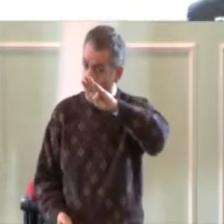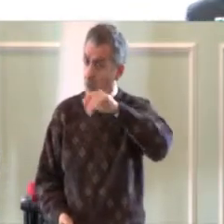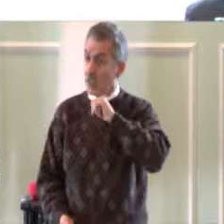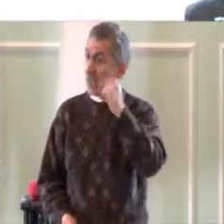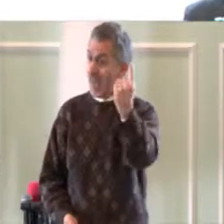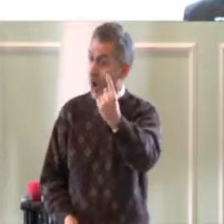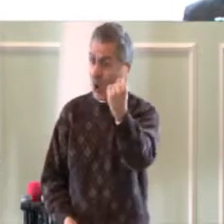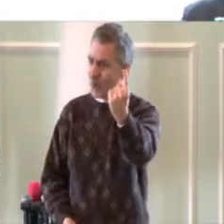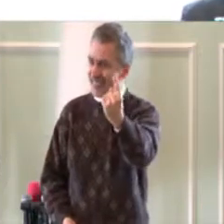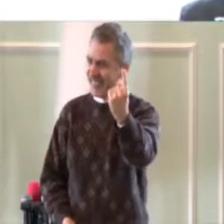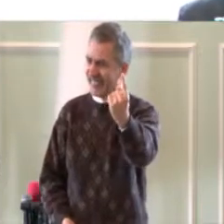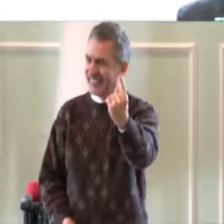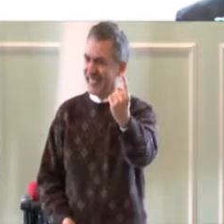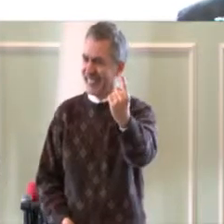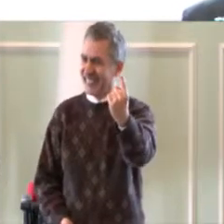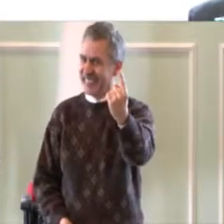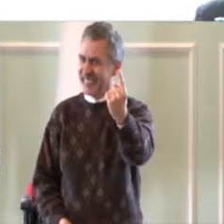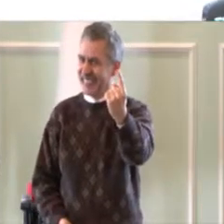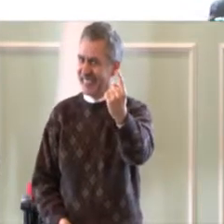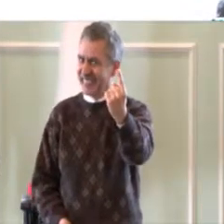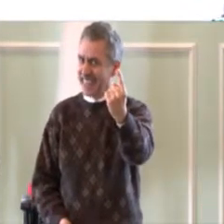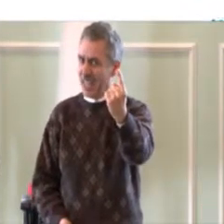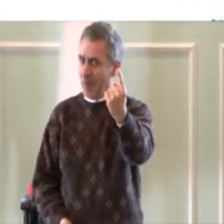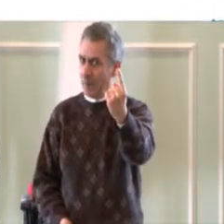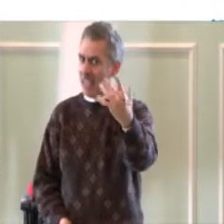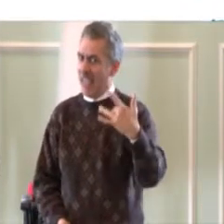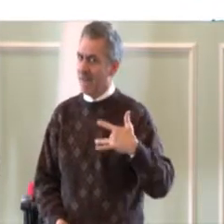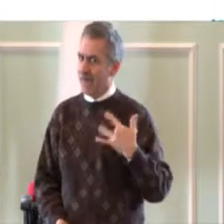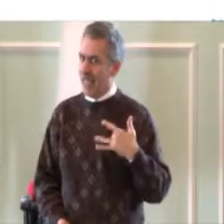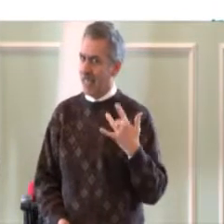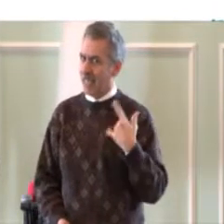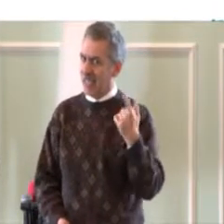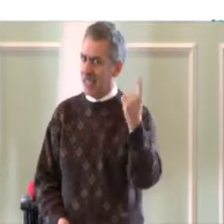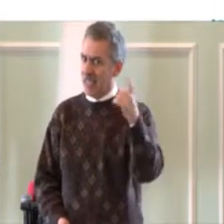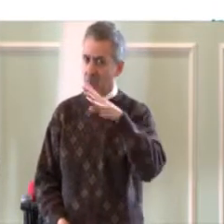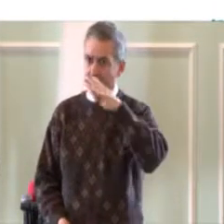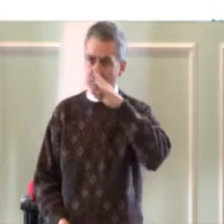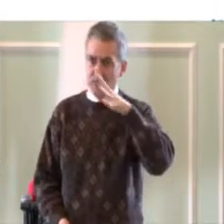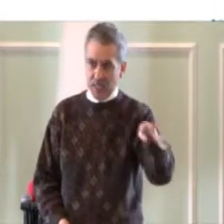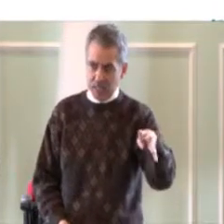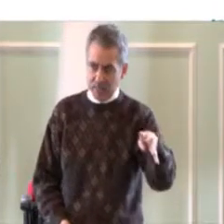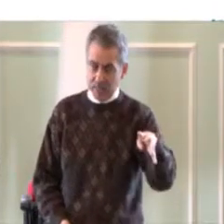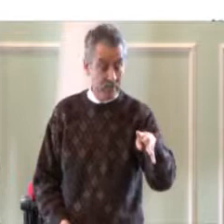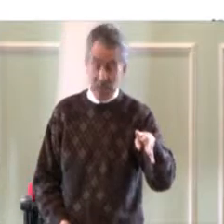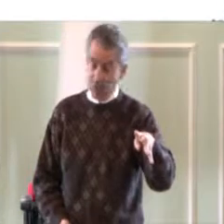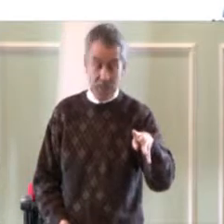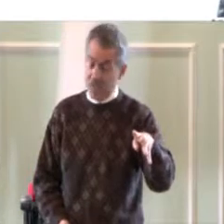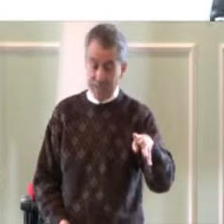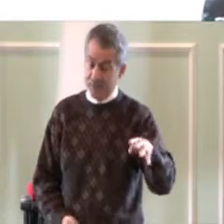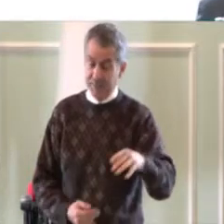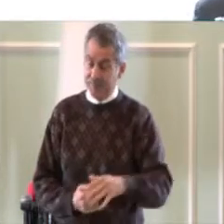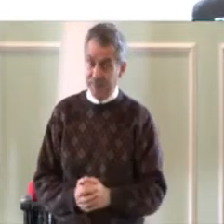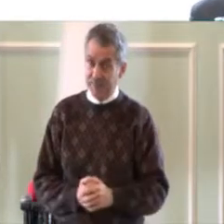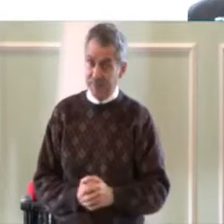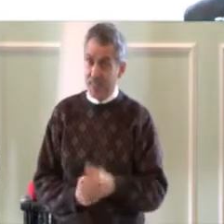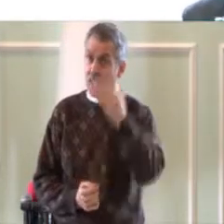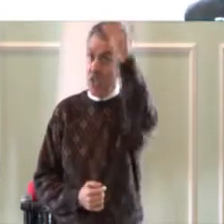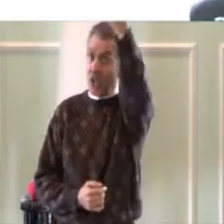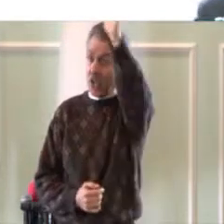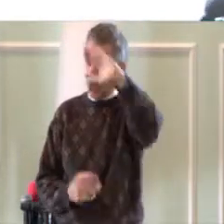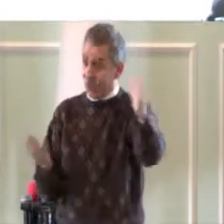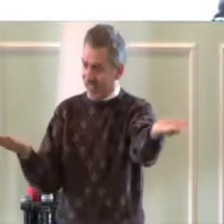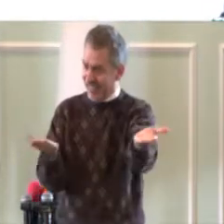alone. Even though Job felt that he was forsaken, he was not forsaken. God was